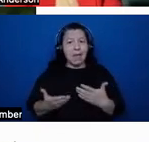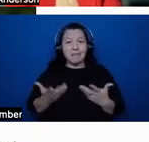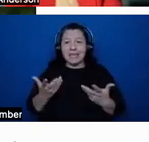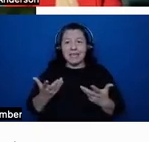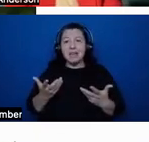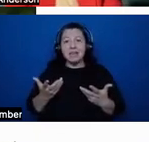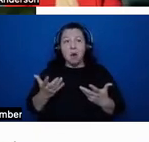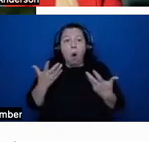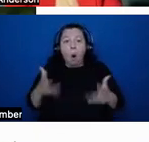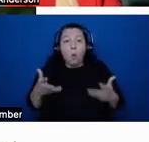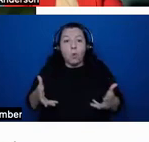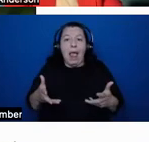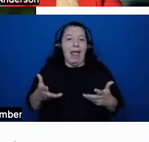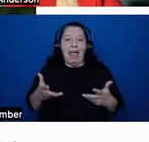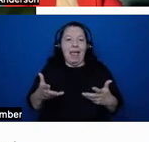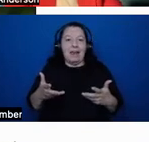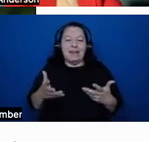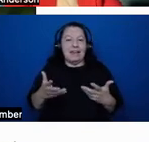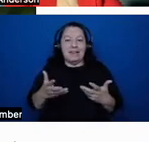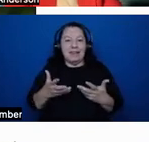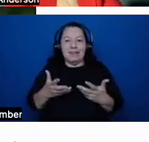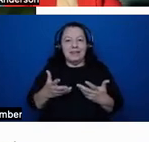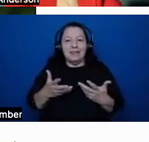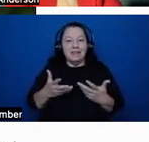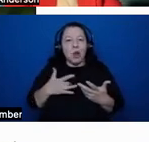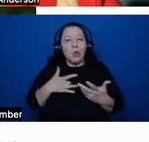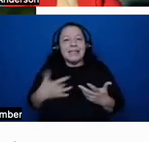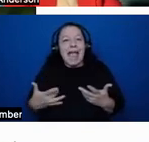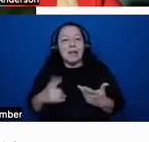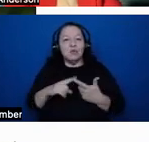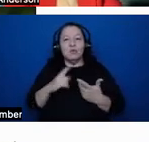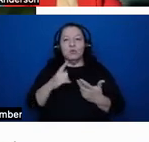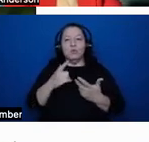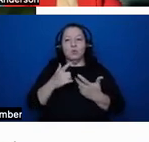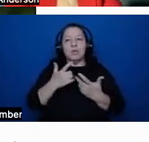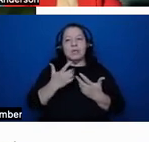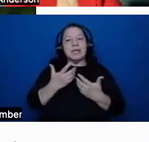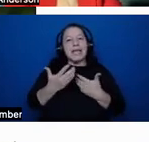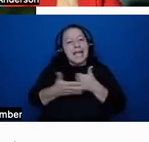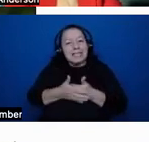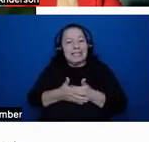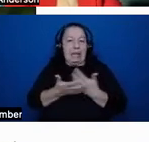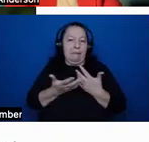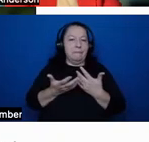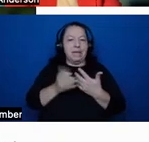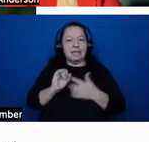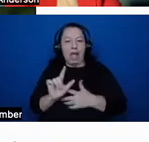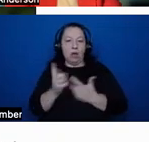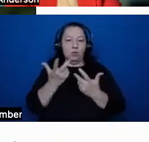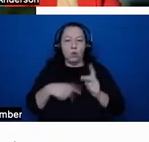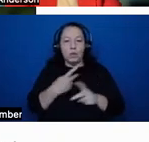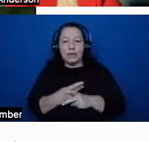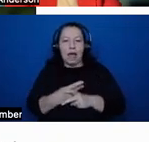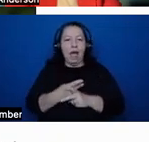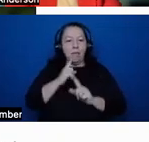way, it starts to scare them. So many advocates and, you know, law enforcement prosecutors, even people like who are part of like the